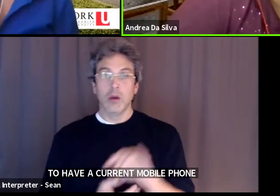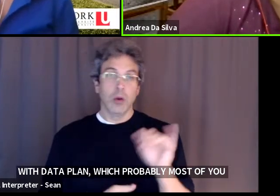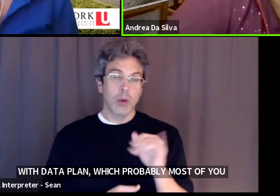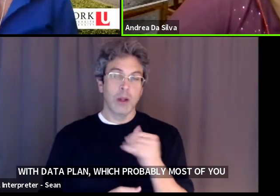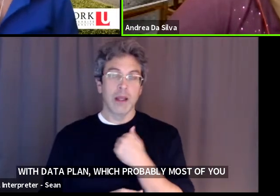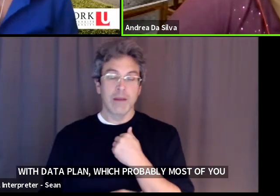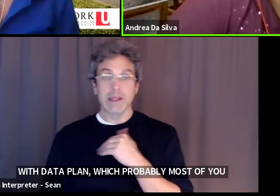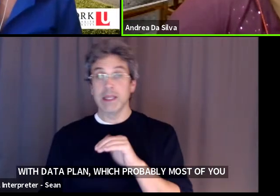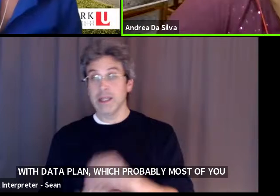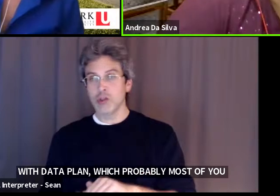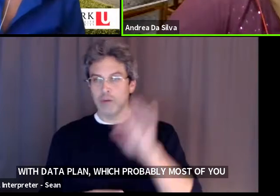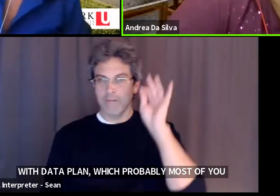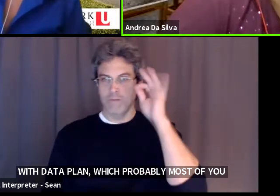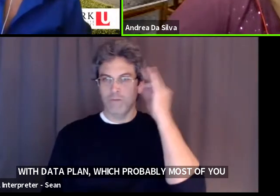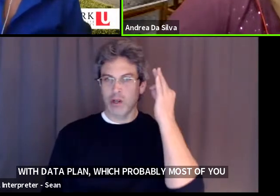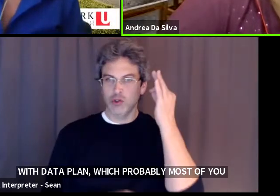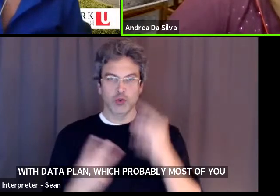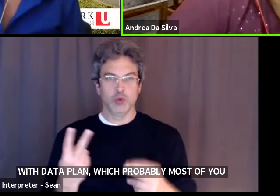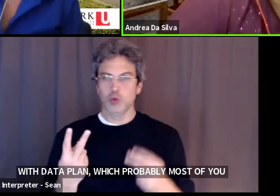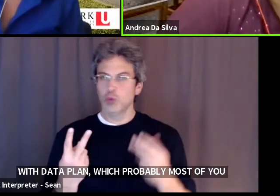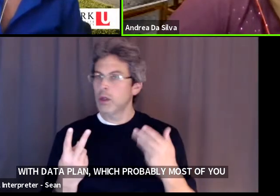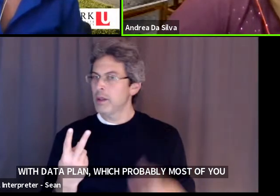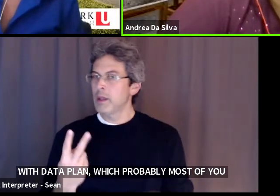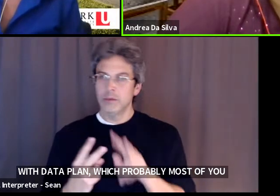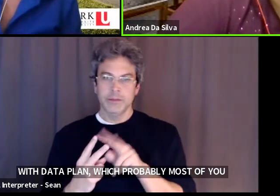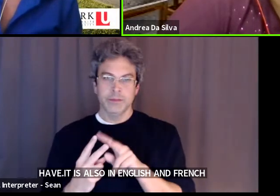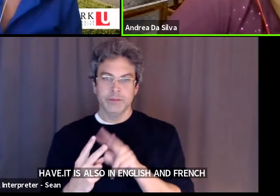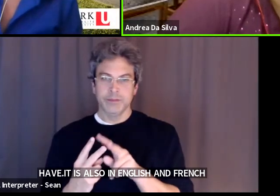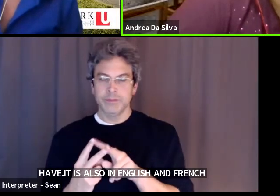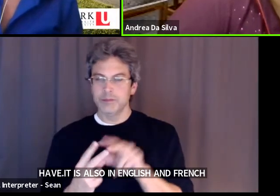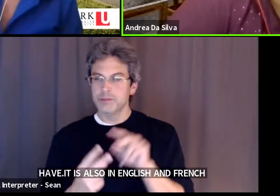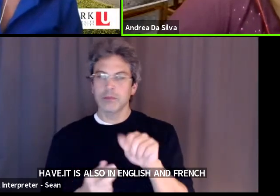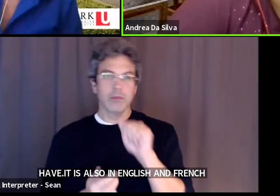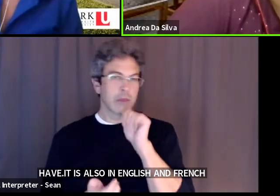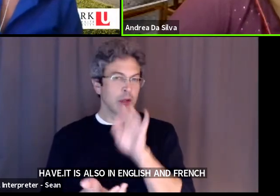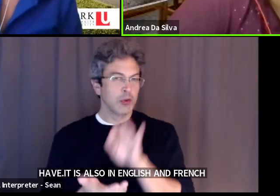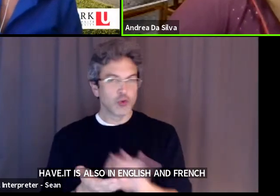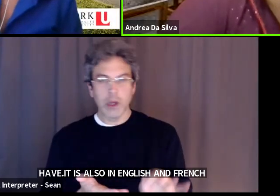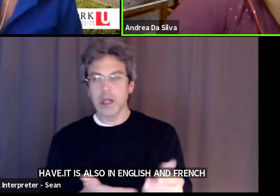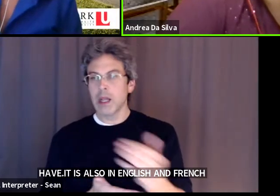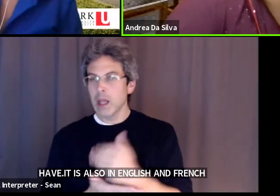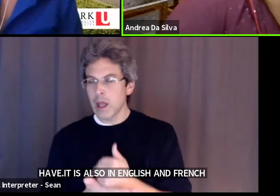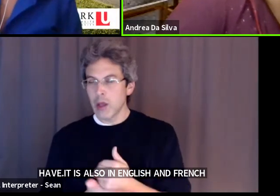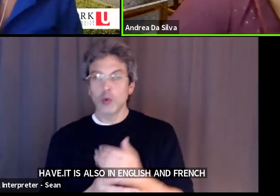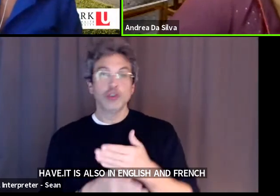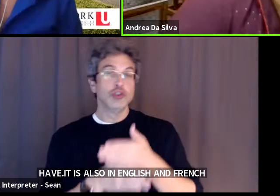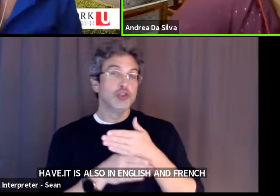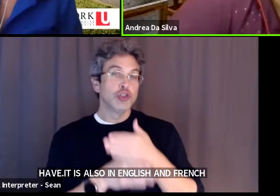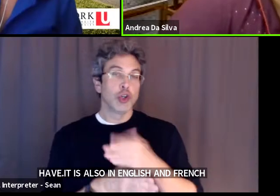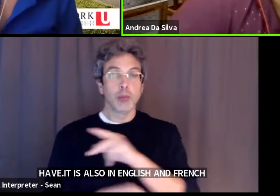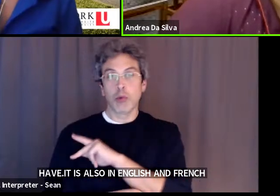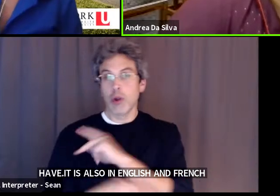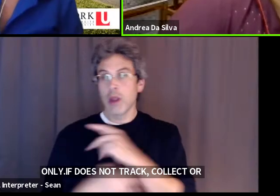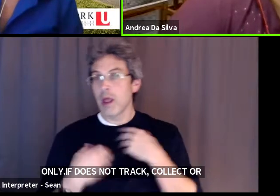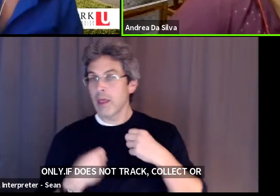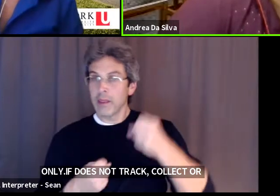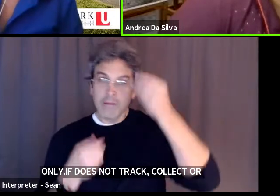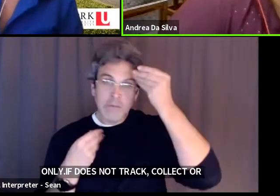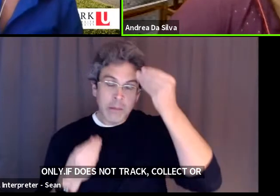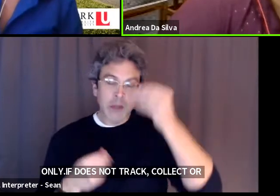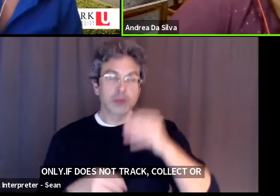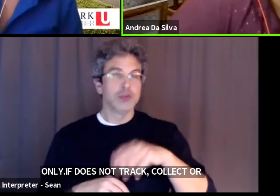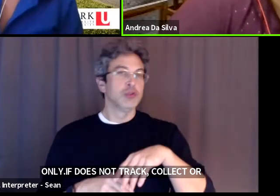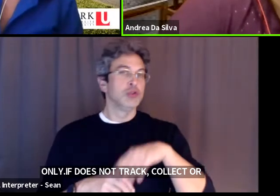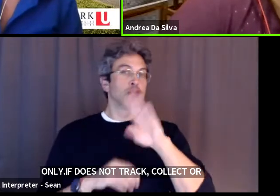French only. It does not track, collect, or share personal health information, your identity,